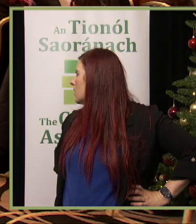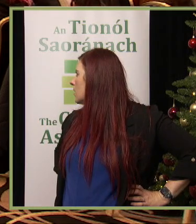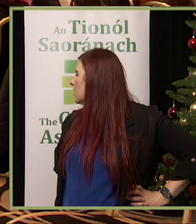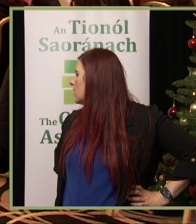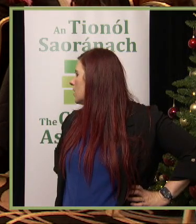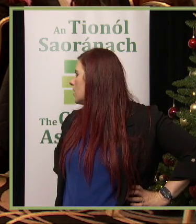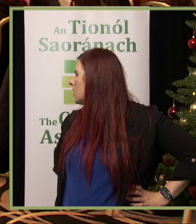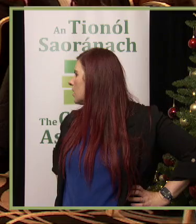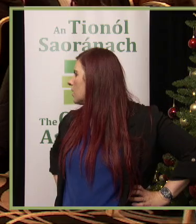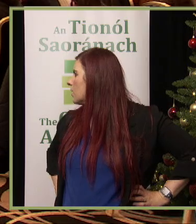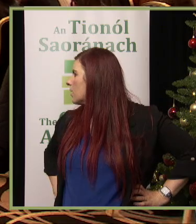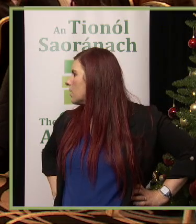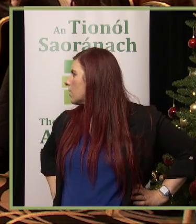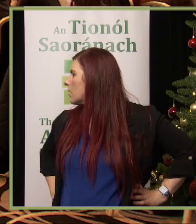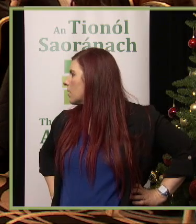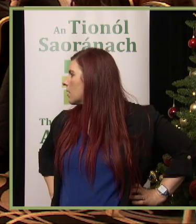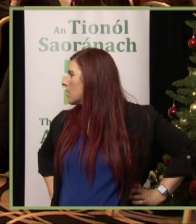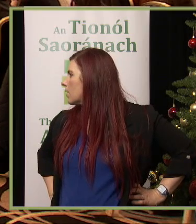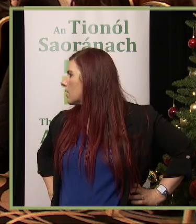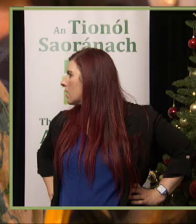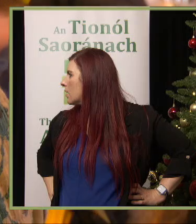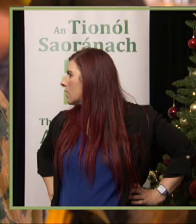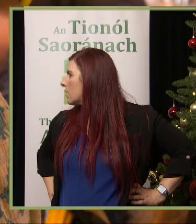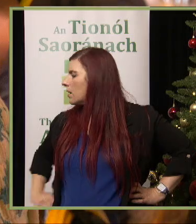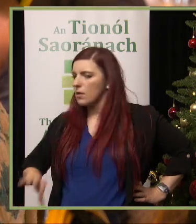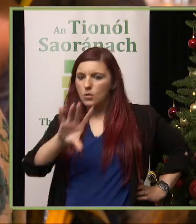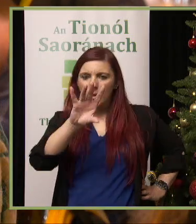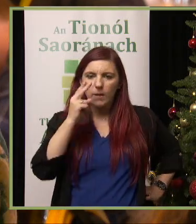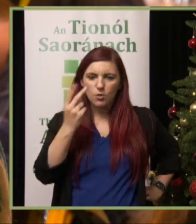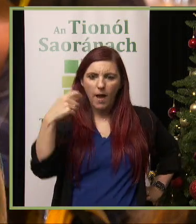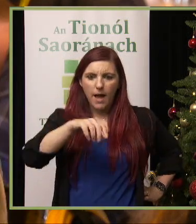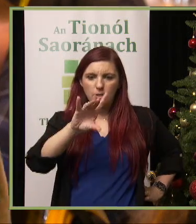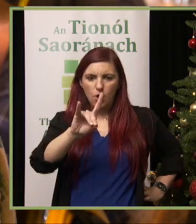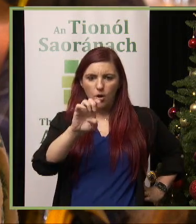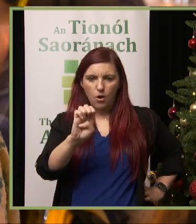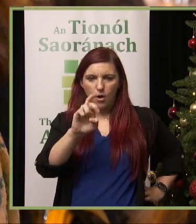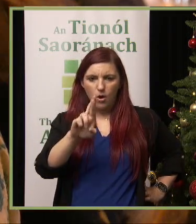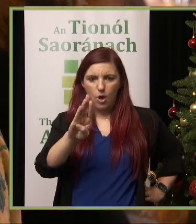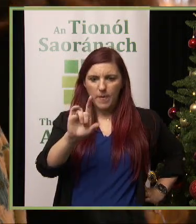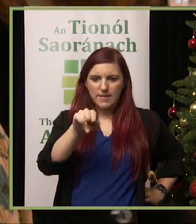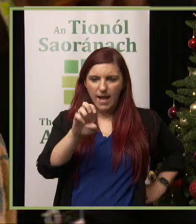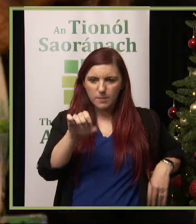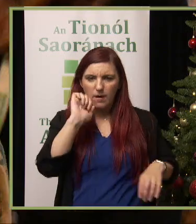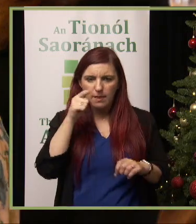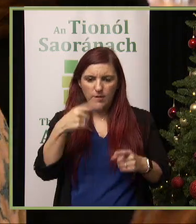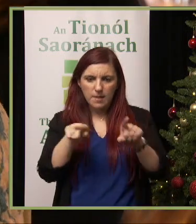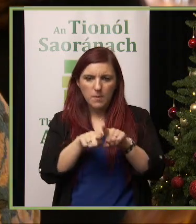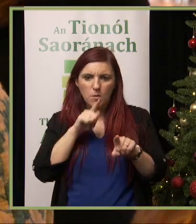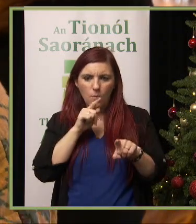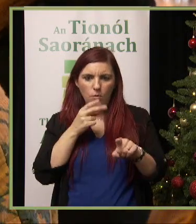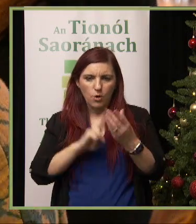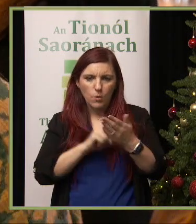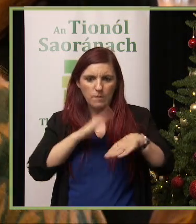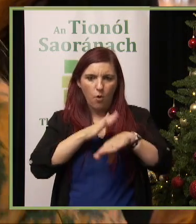Herbicides should be added to that as well. Okay. So herbicides are almost worse than pesticides. Okay. Or they'd be used more in